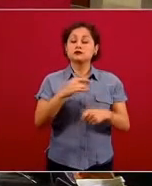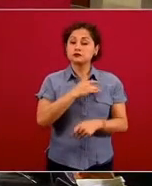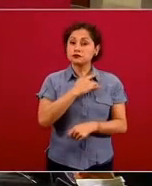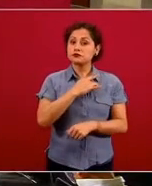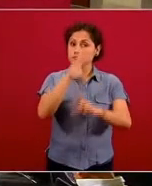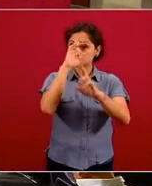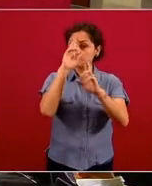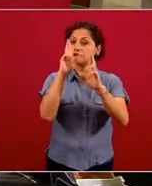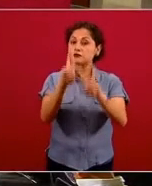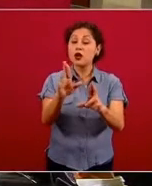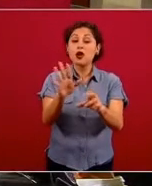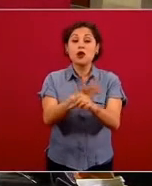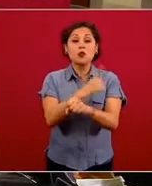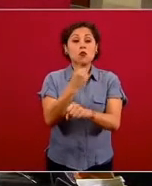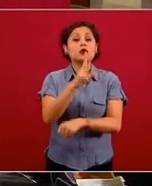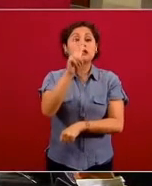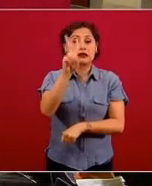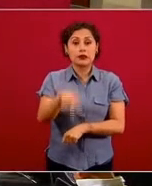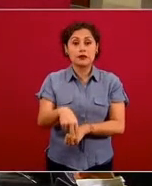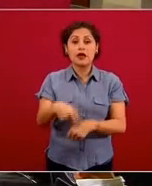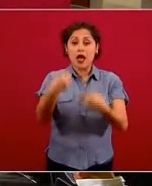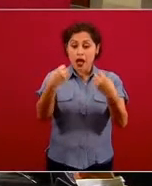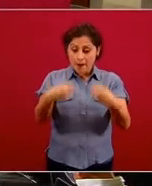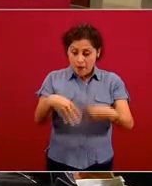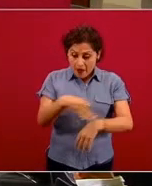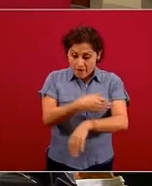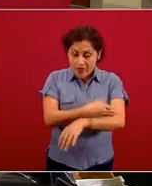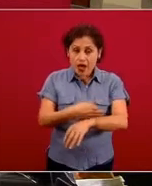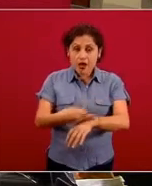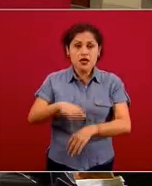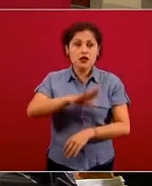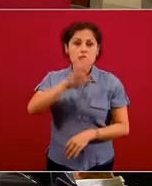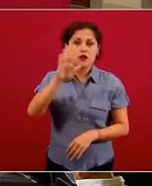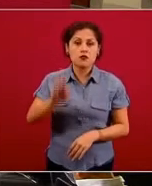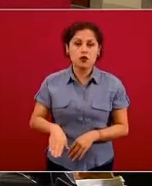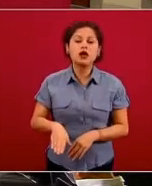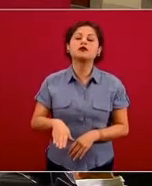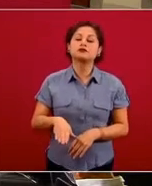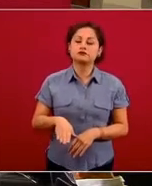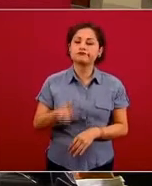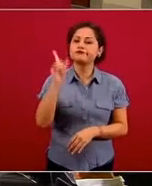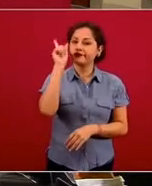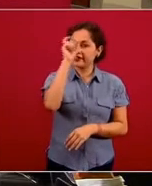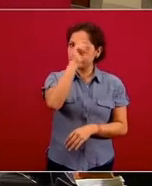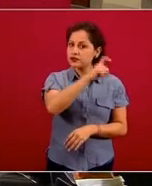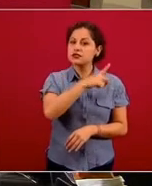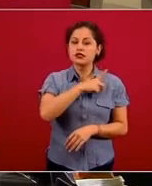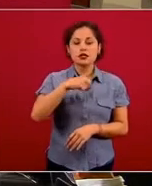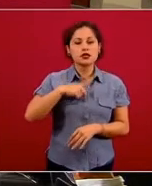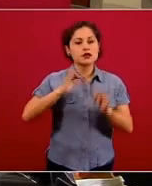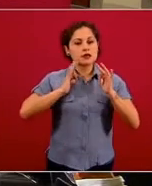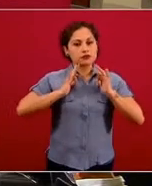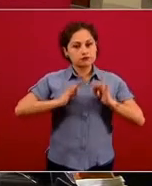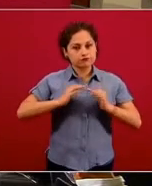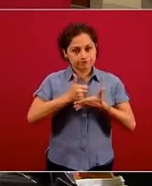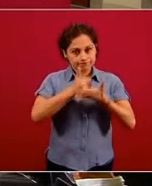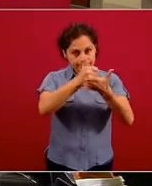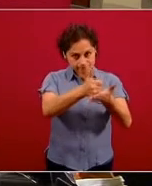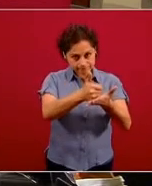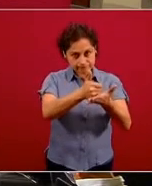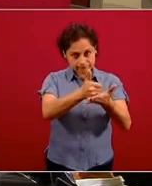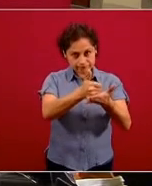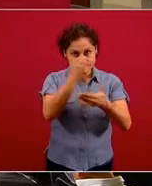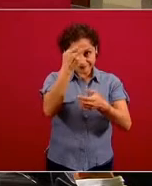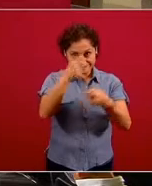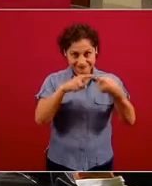to have compassion, it is important to have empathy, and to understand that these relatives are going through a difficult process of